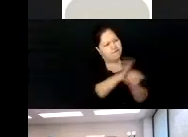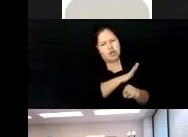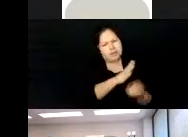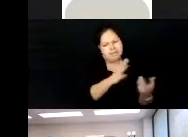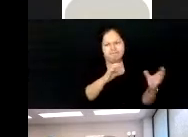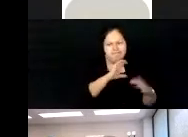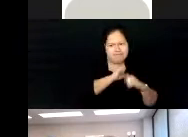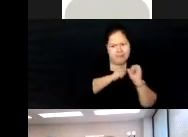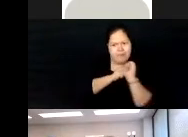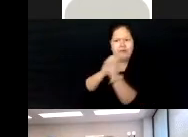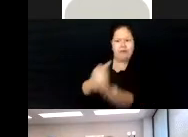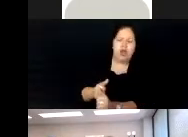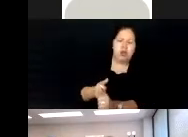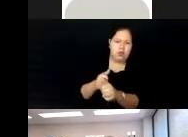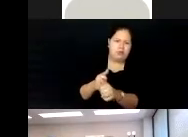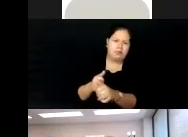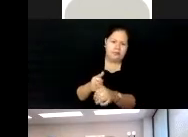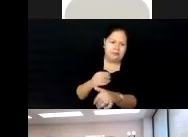Canadian society.